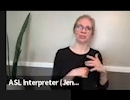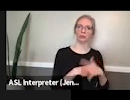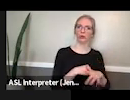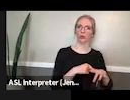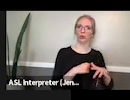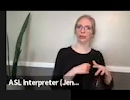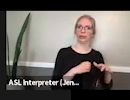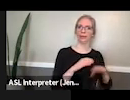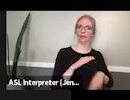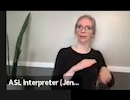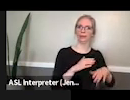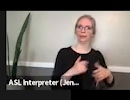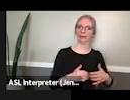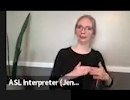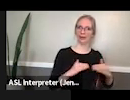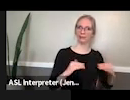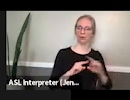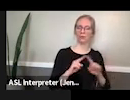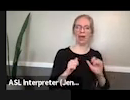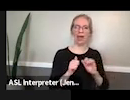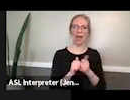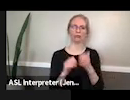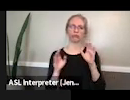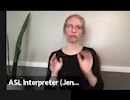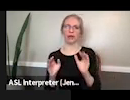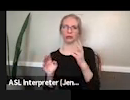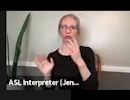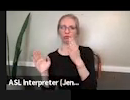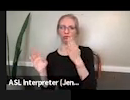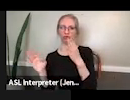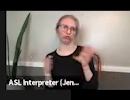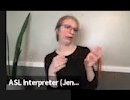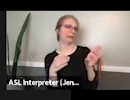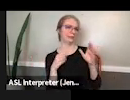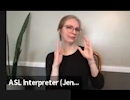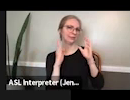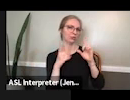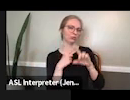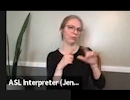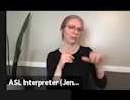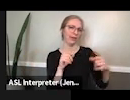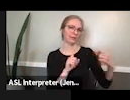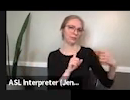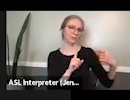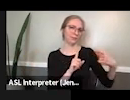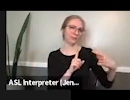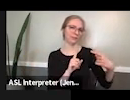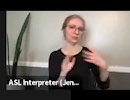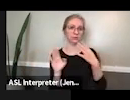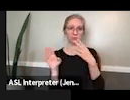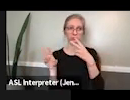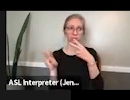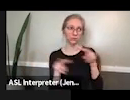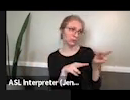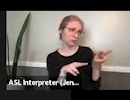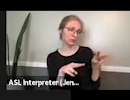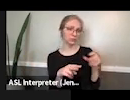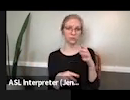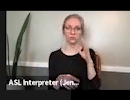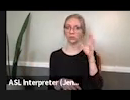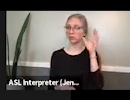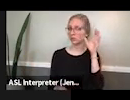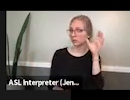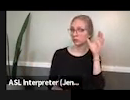does the child direct his attention to that stimulus in some way, to orient to it visually, auditorily, with